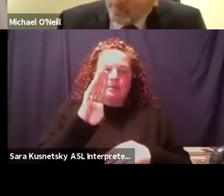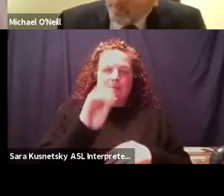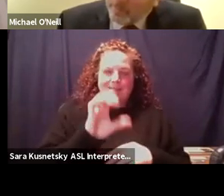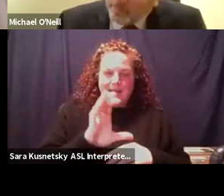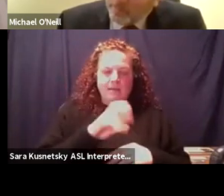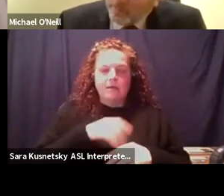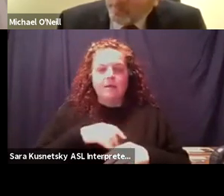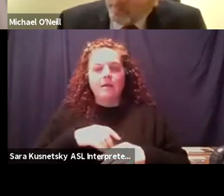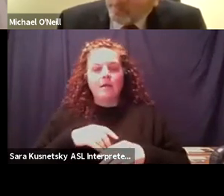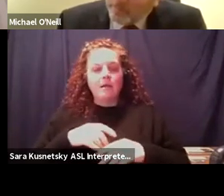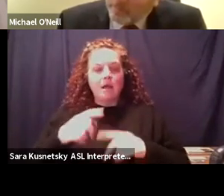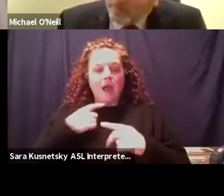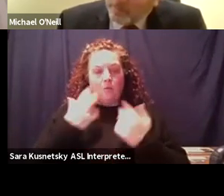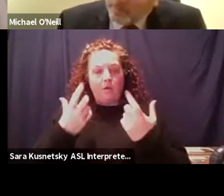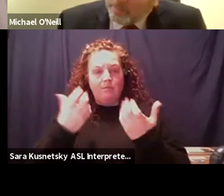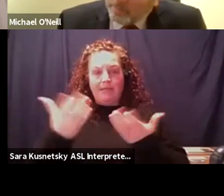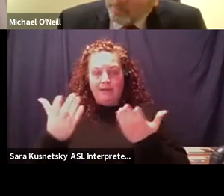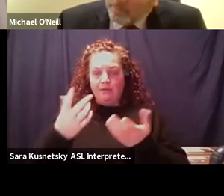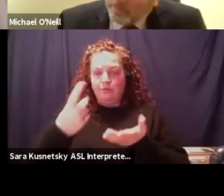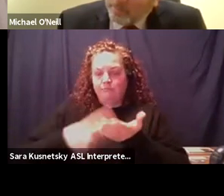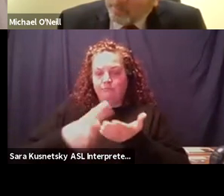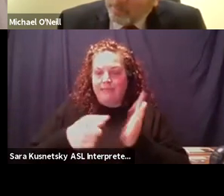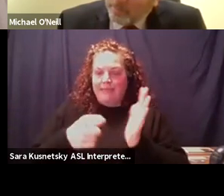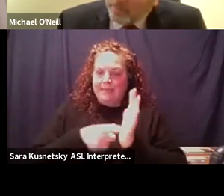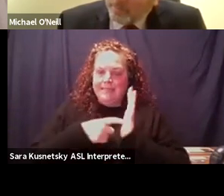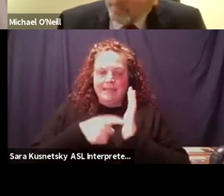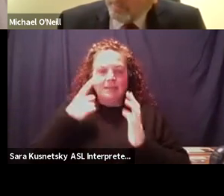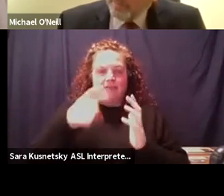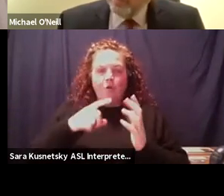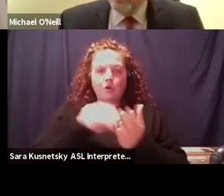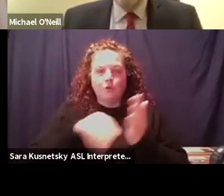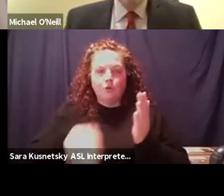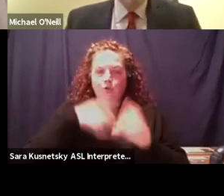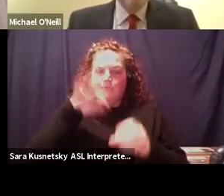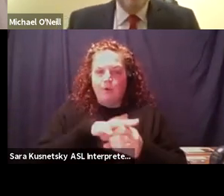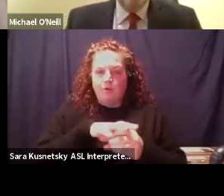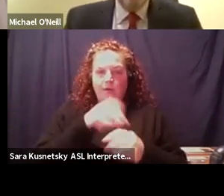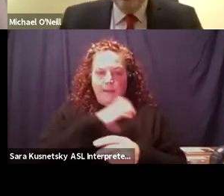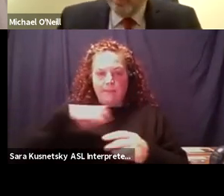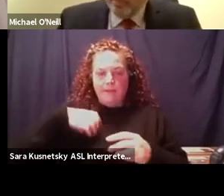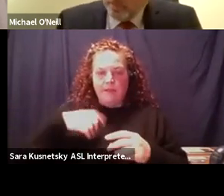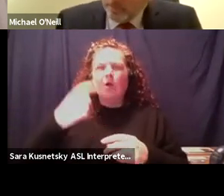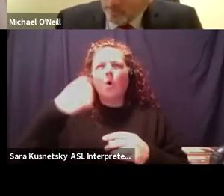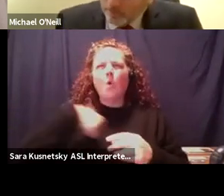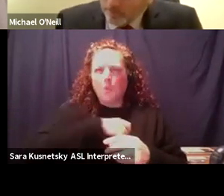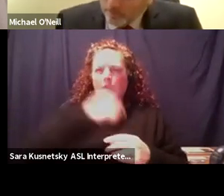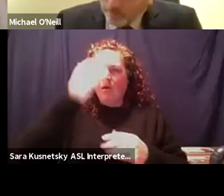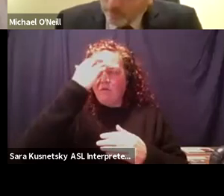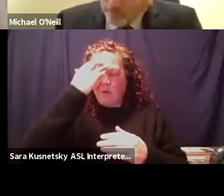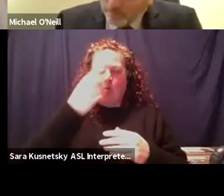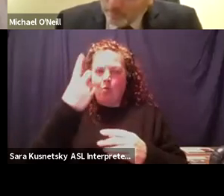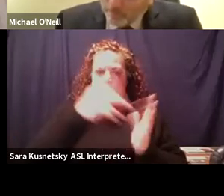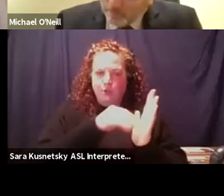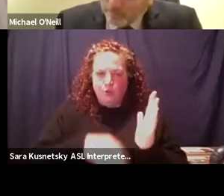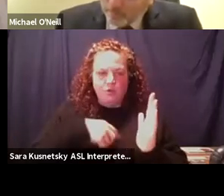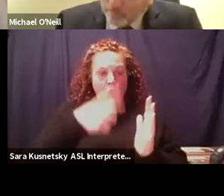here today to talk again about the necessity for a student vote on the school committee. As most of us know, there's only one student on this committee, and they're the only member